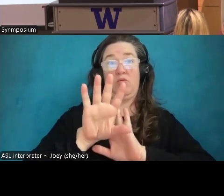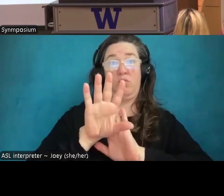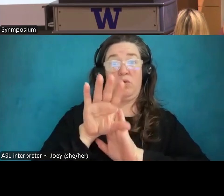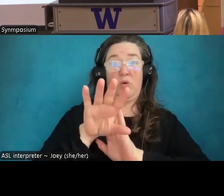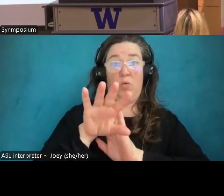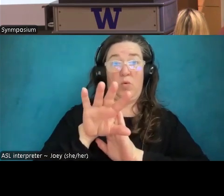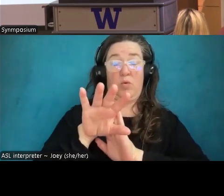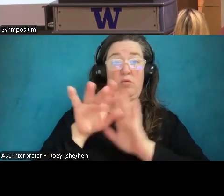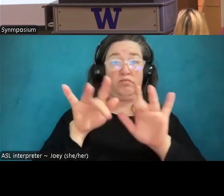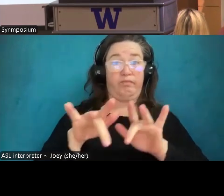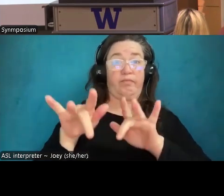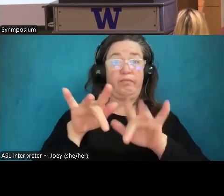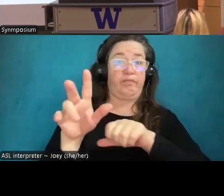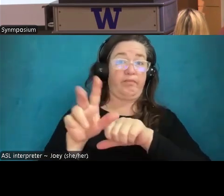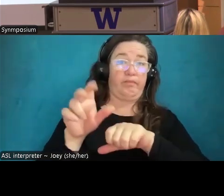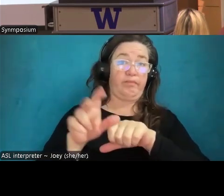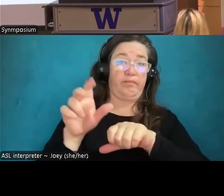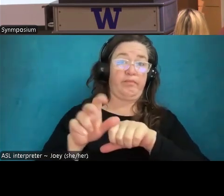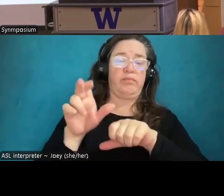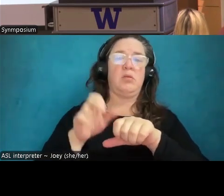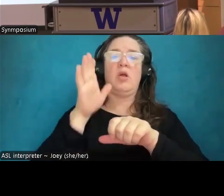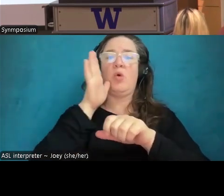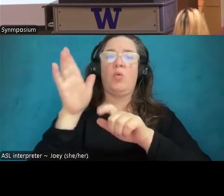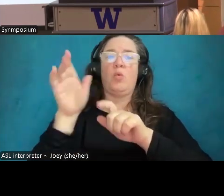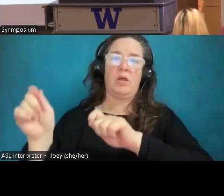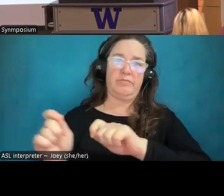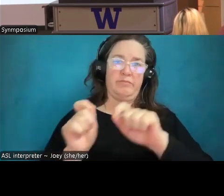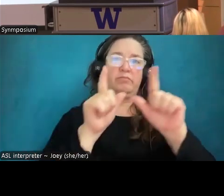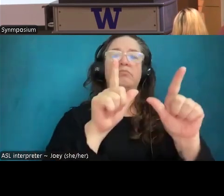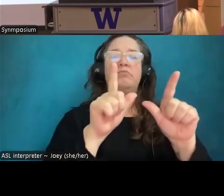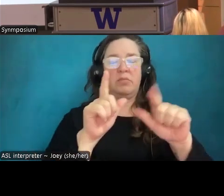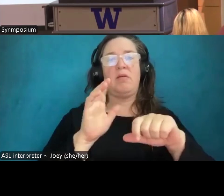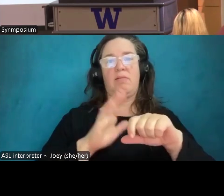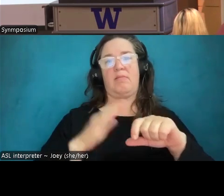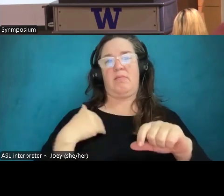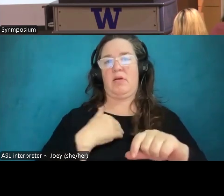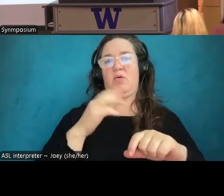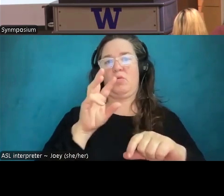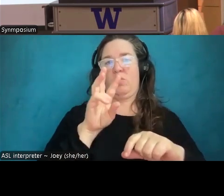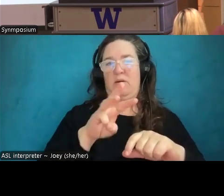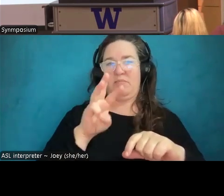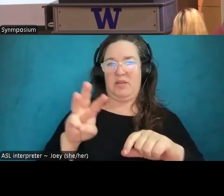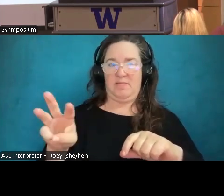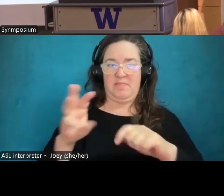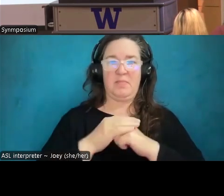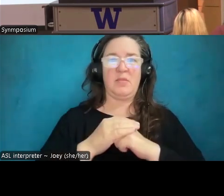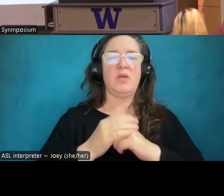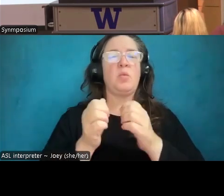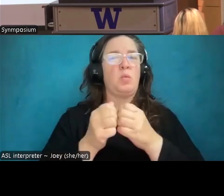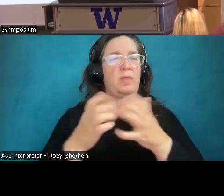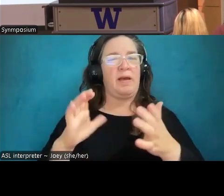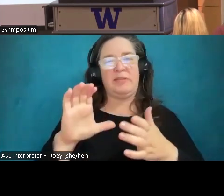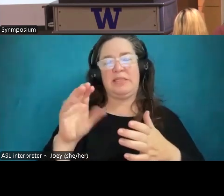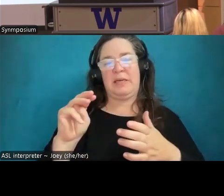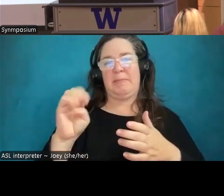in 1 week for online indefinite review without CME credit in the future. Note that between speakers, we will have